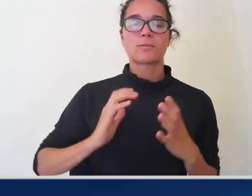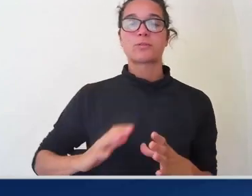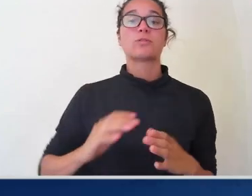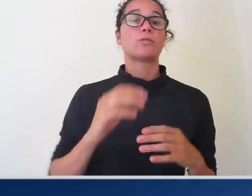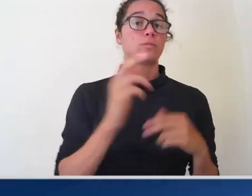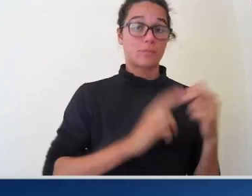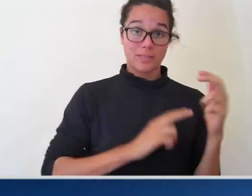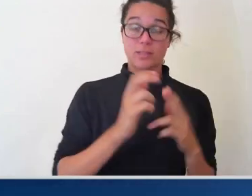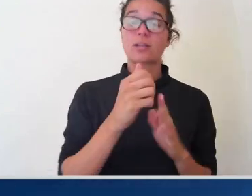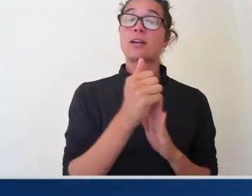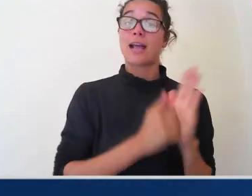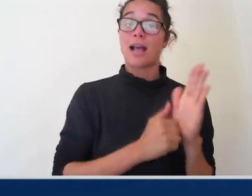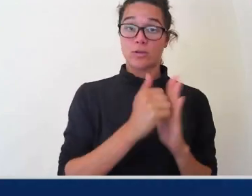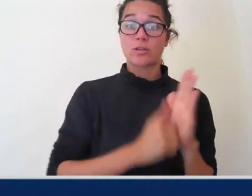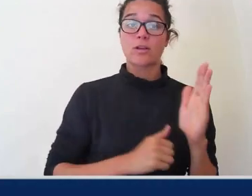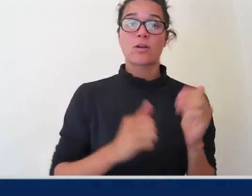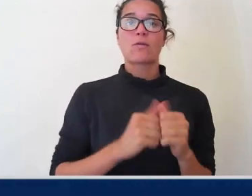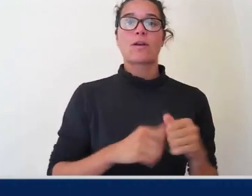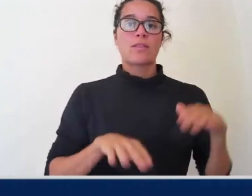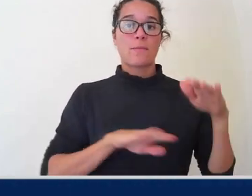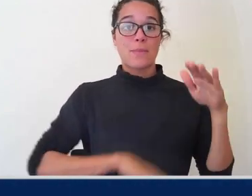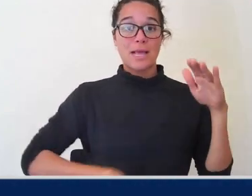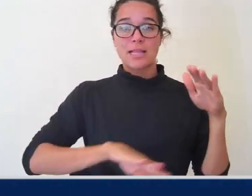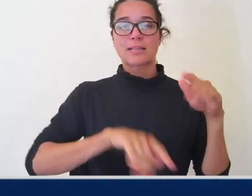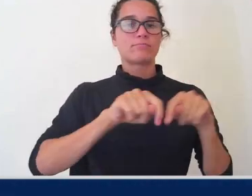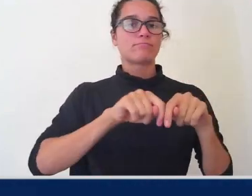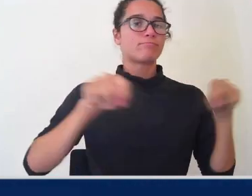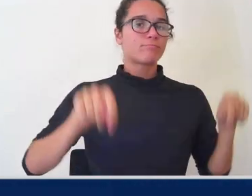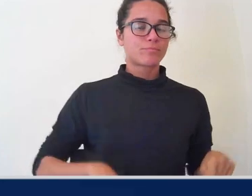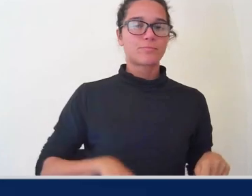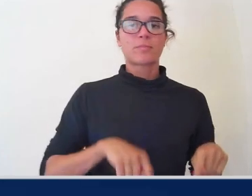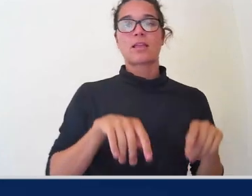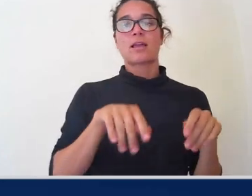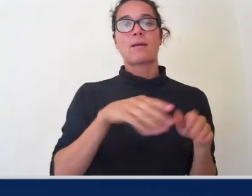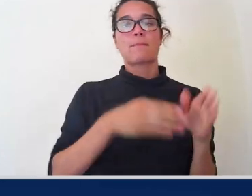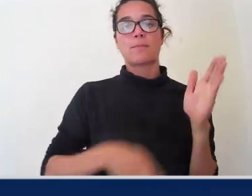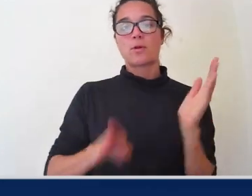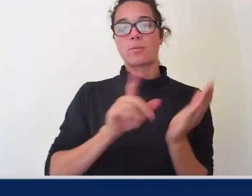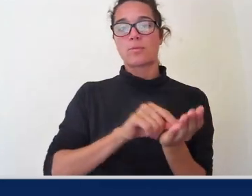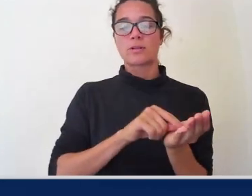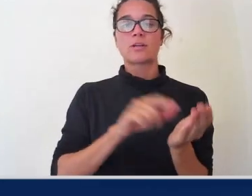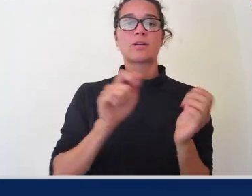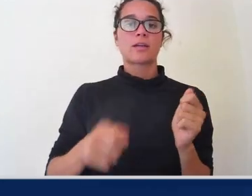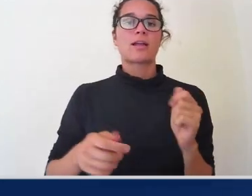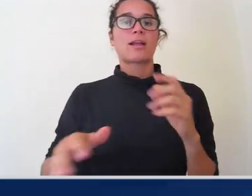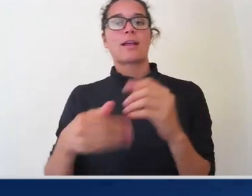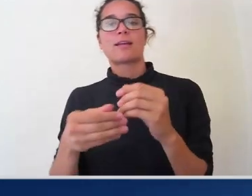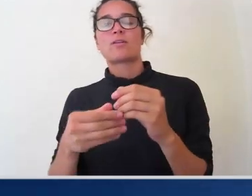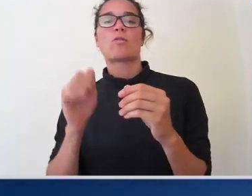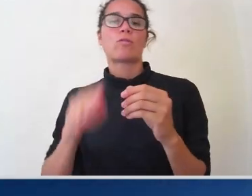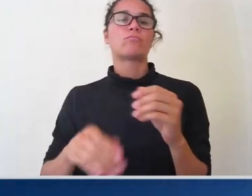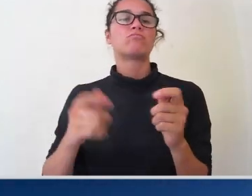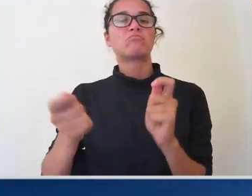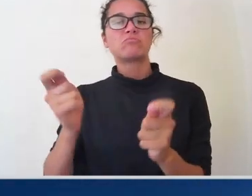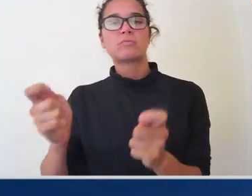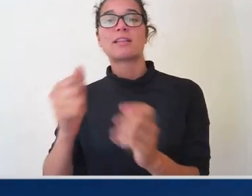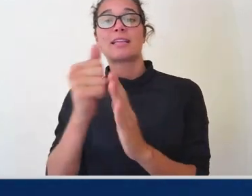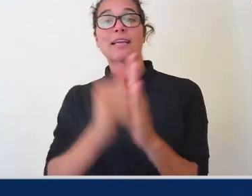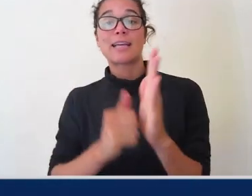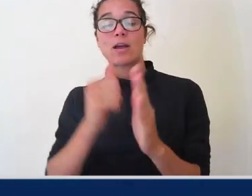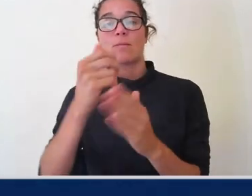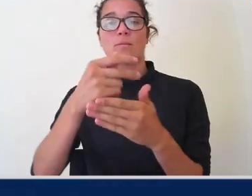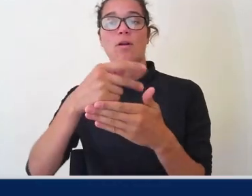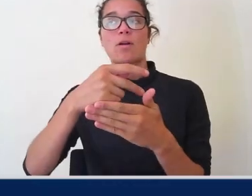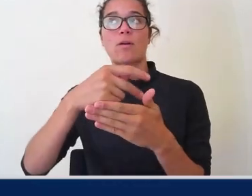And with the baselines and blueprints that we have, customers can complement the account vending process if they want to deploy certain